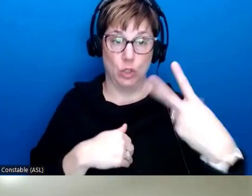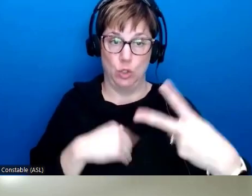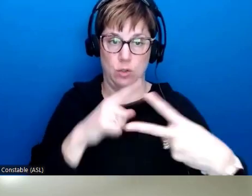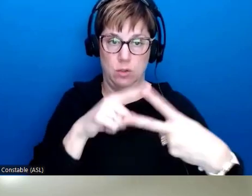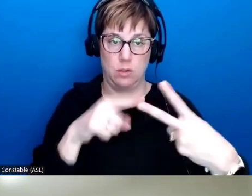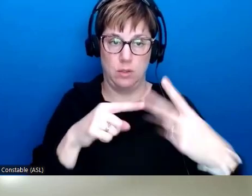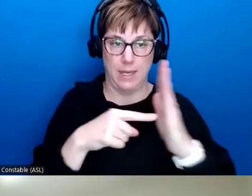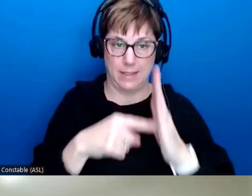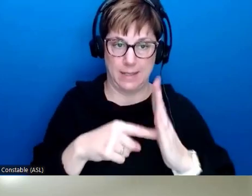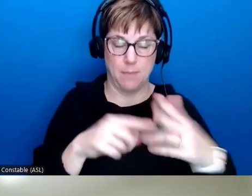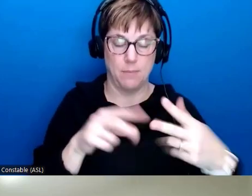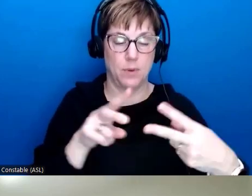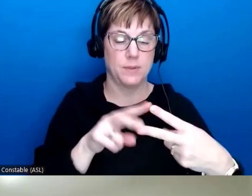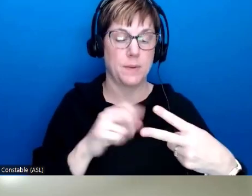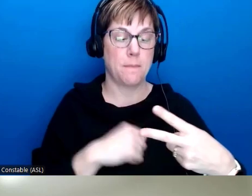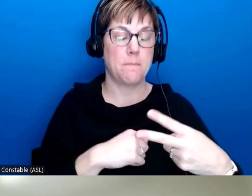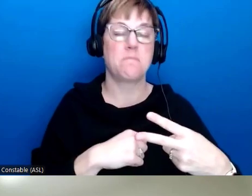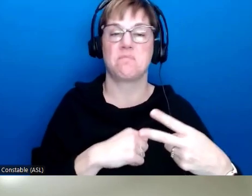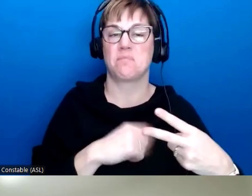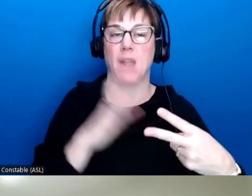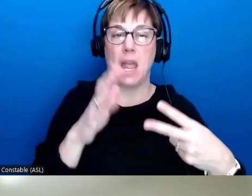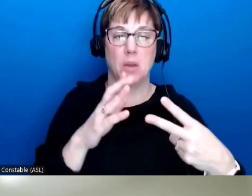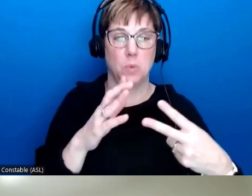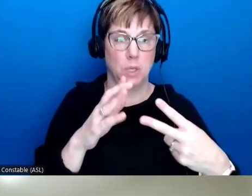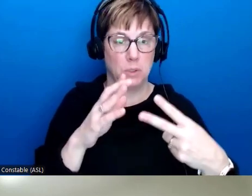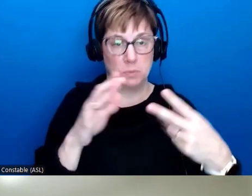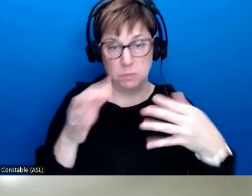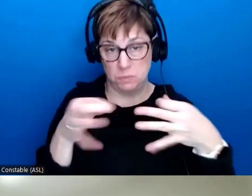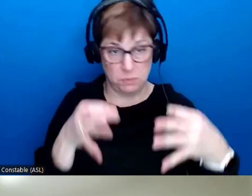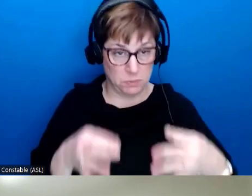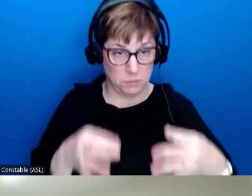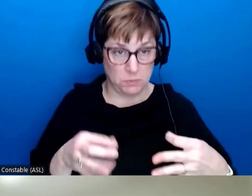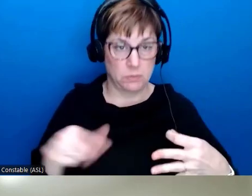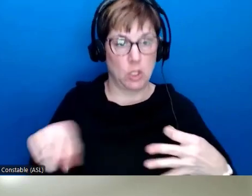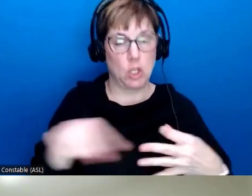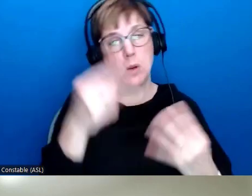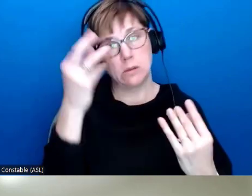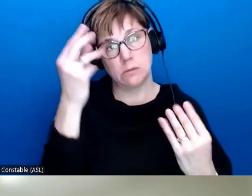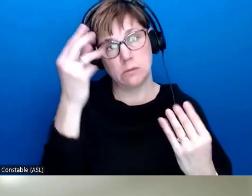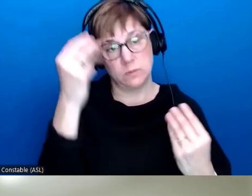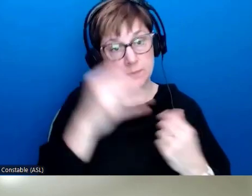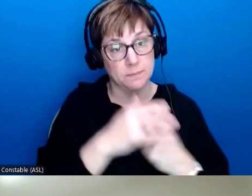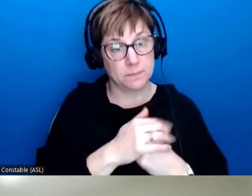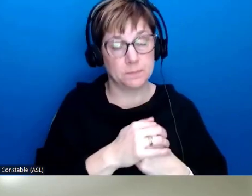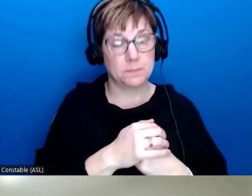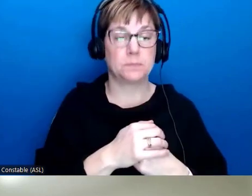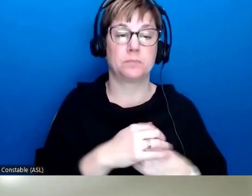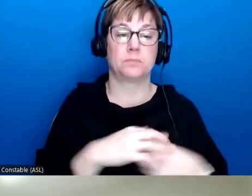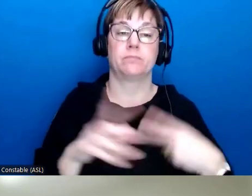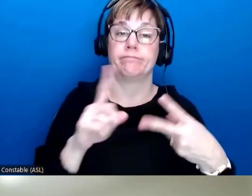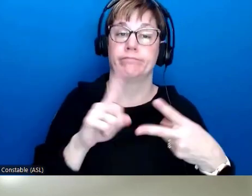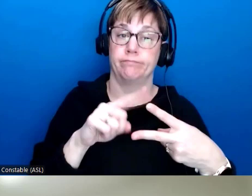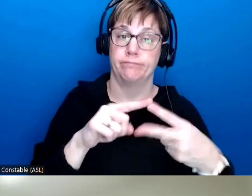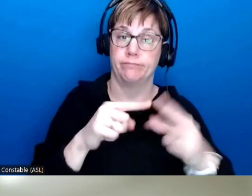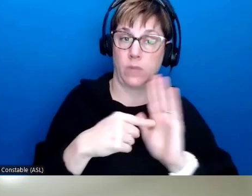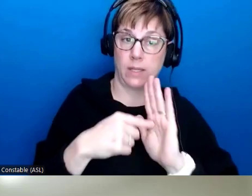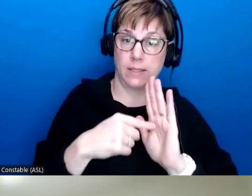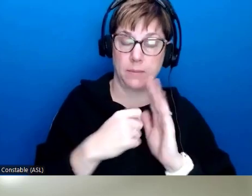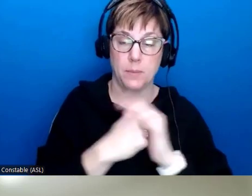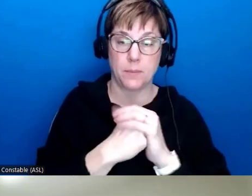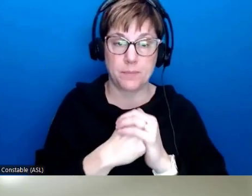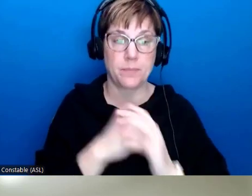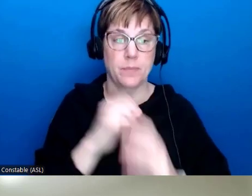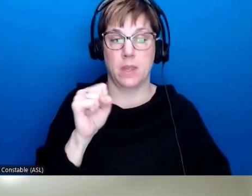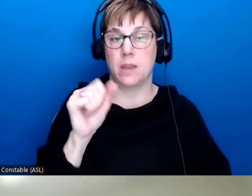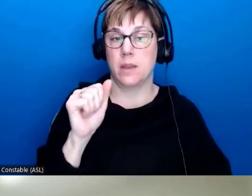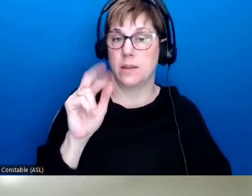examples. I'll take a minute to read them out and give everyone a chance to think about these ones. So the first example is